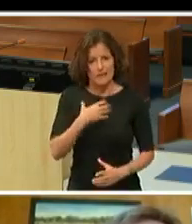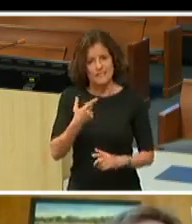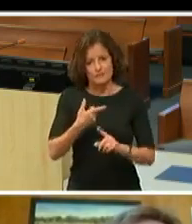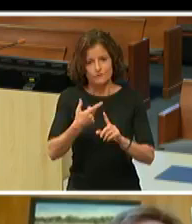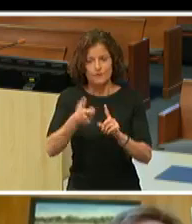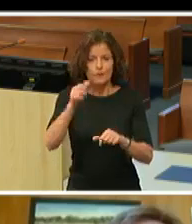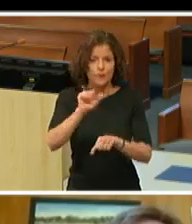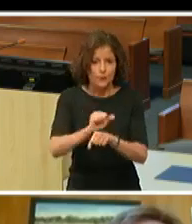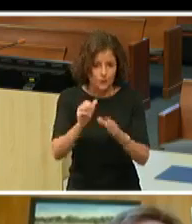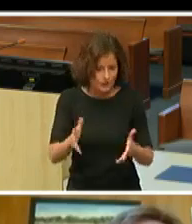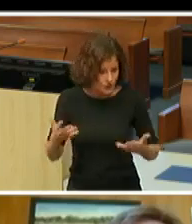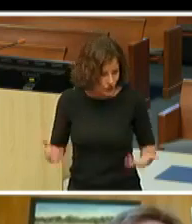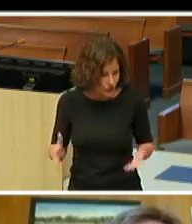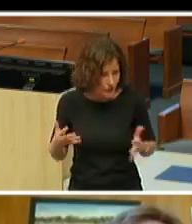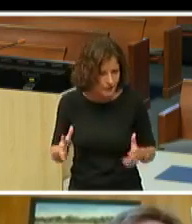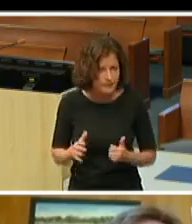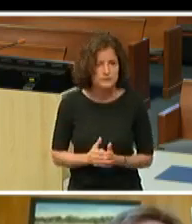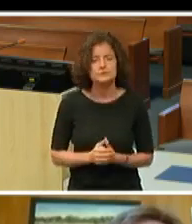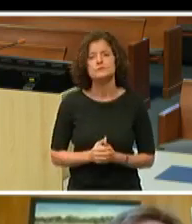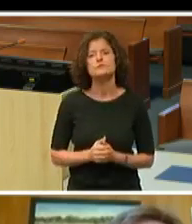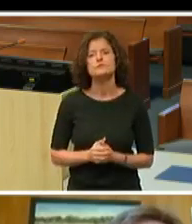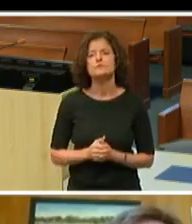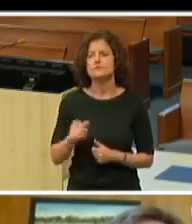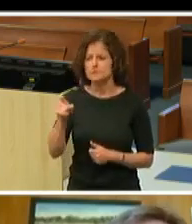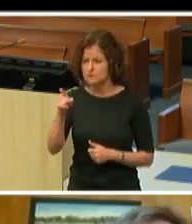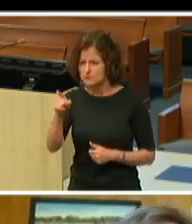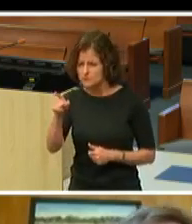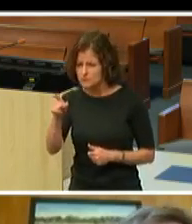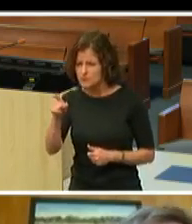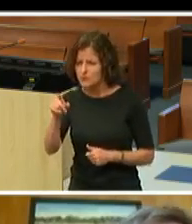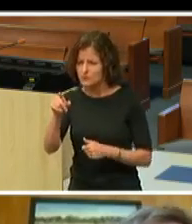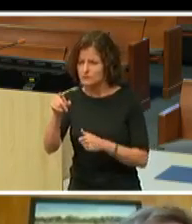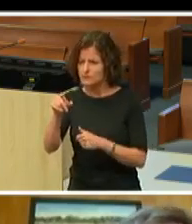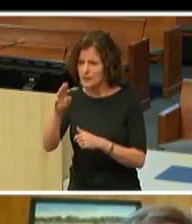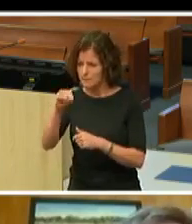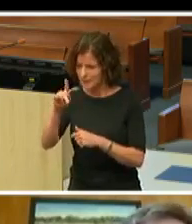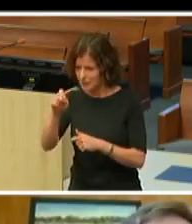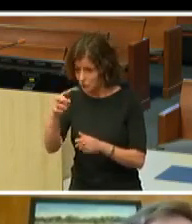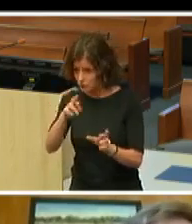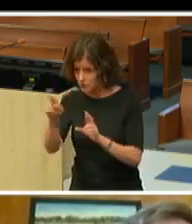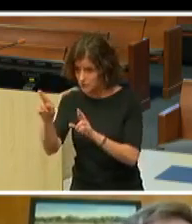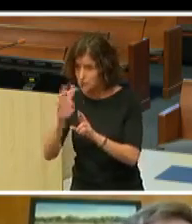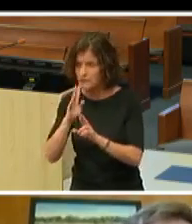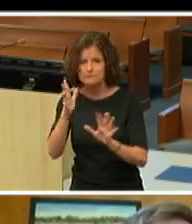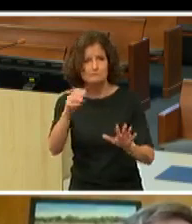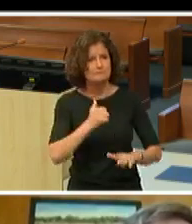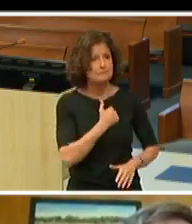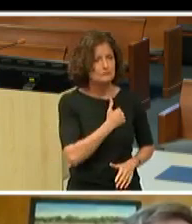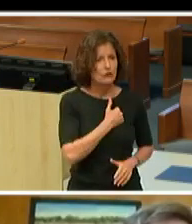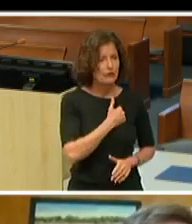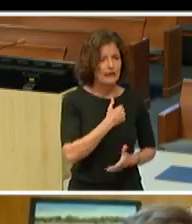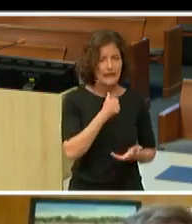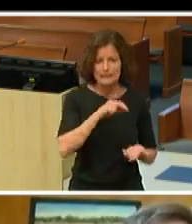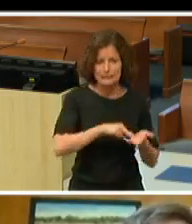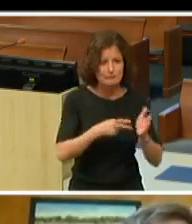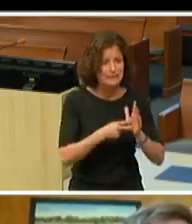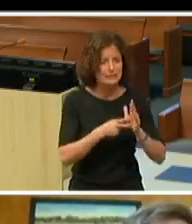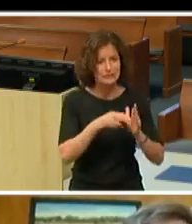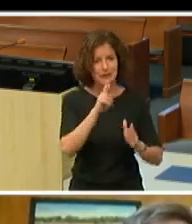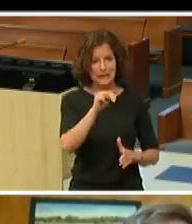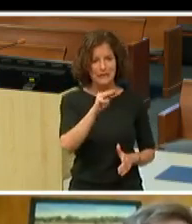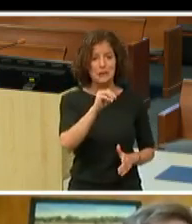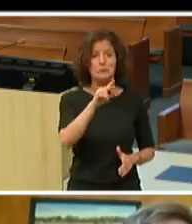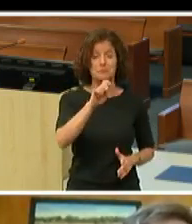So, Mike, you have your light on, your unmute button. Oh, I'm sorry. I didn't mean to.